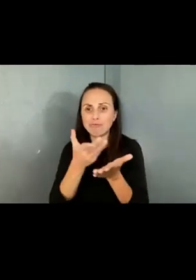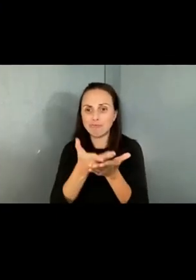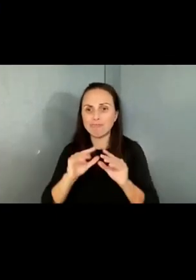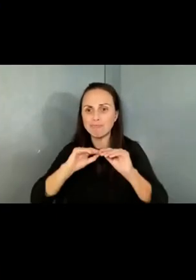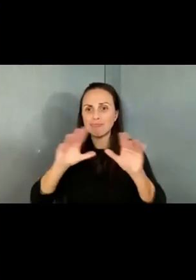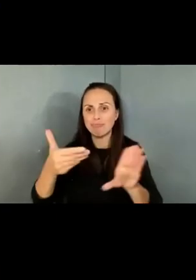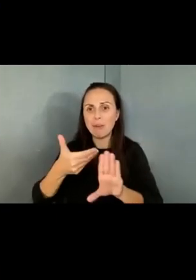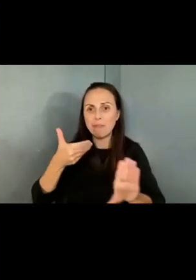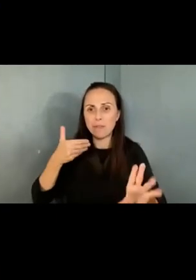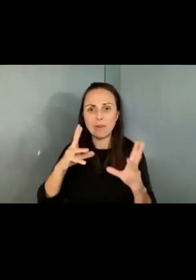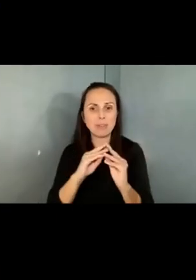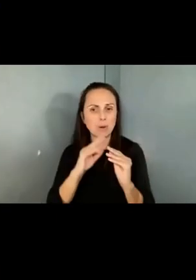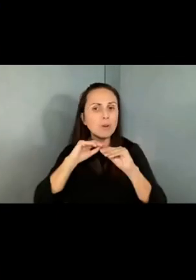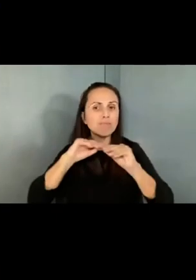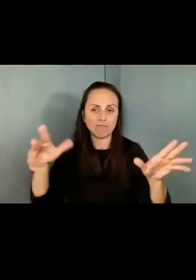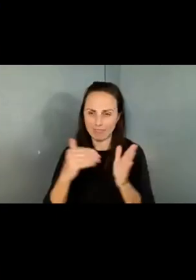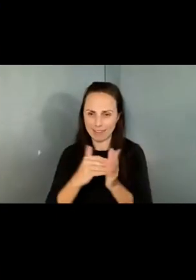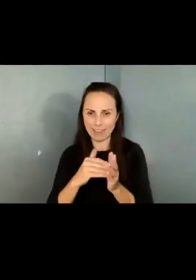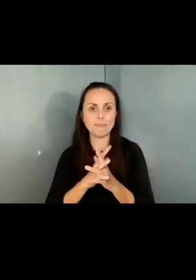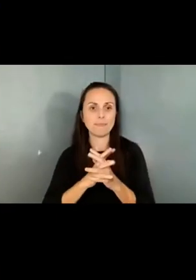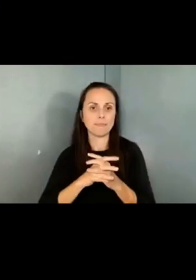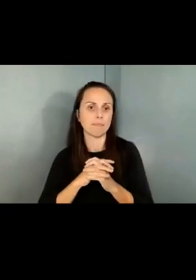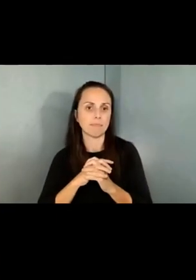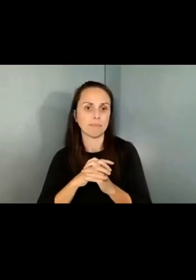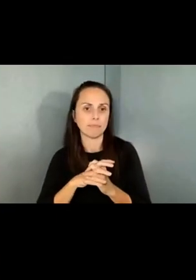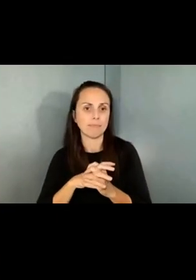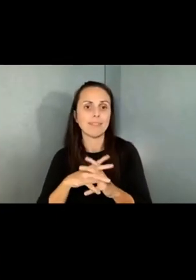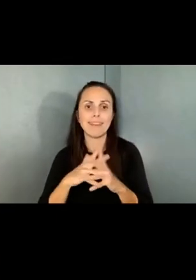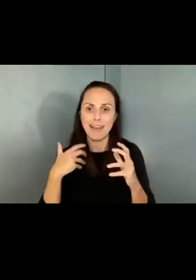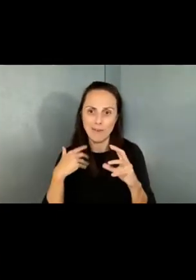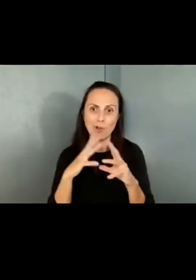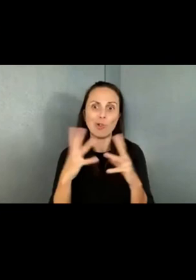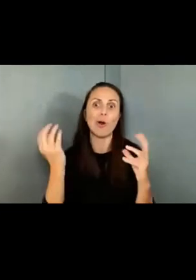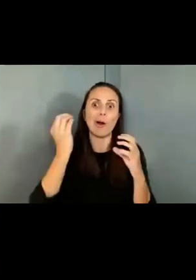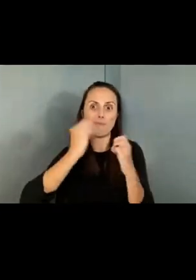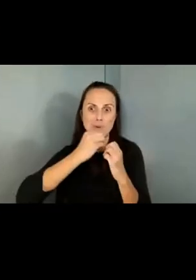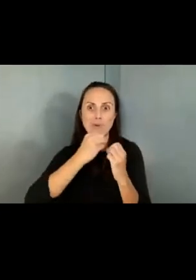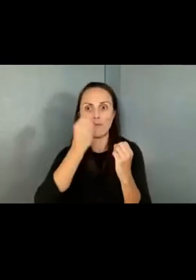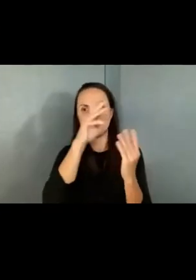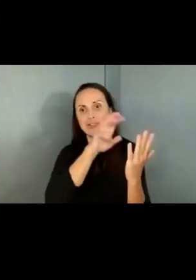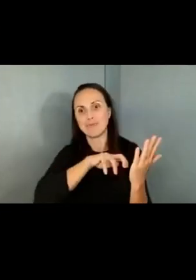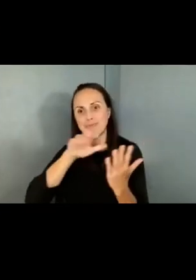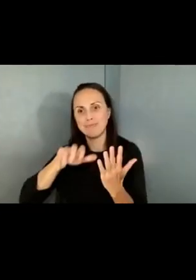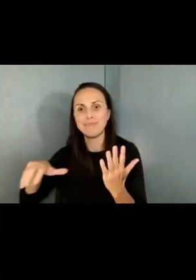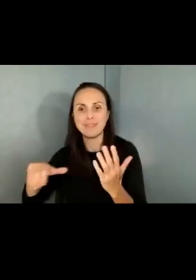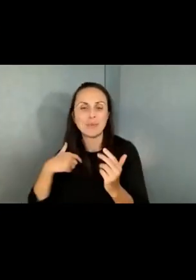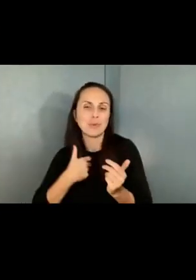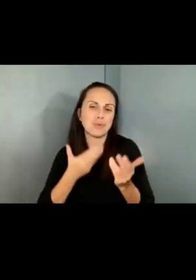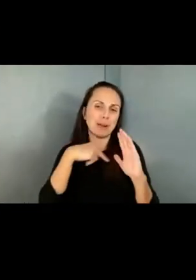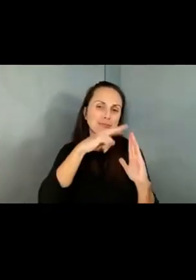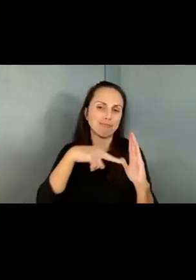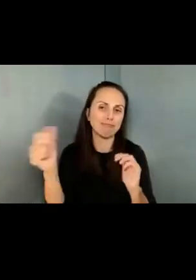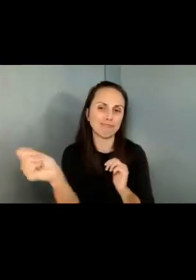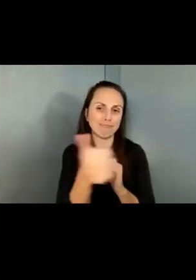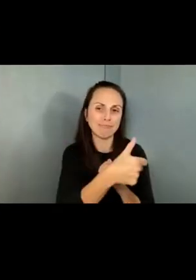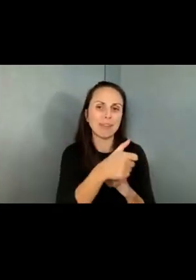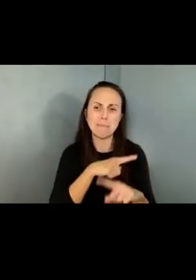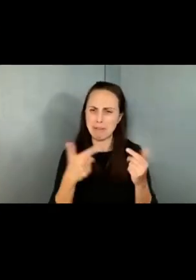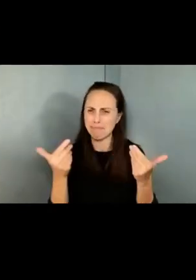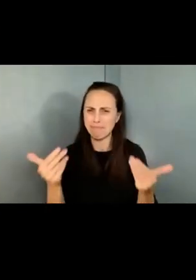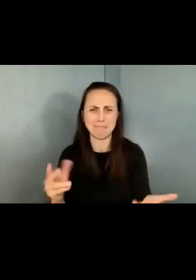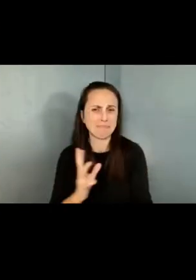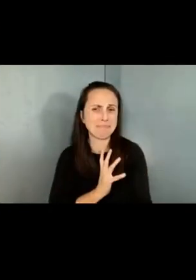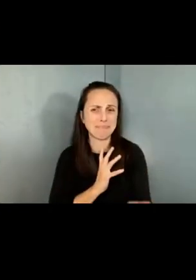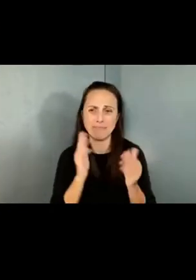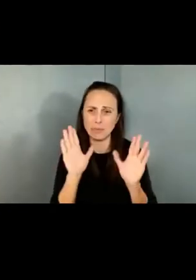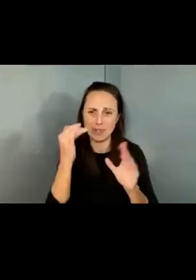findings went out previously and will go out again. So there's a lot more in there that we recommend that you take a look